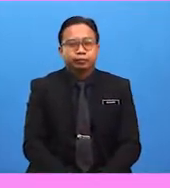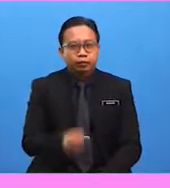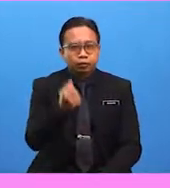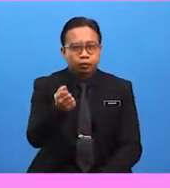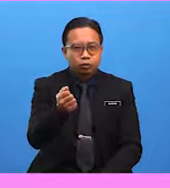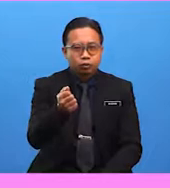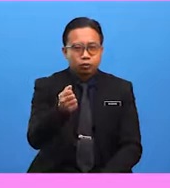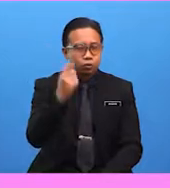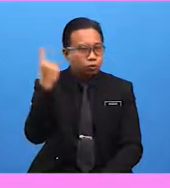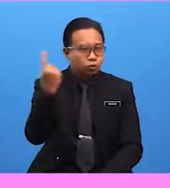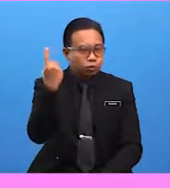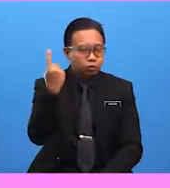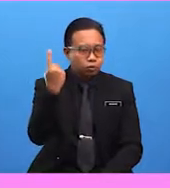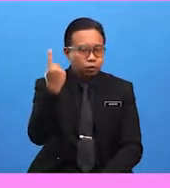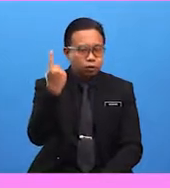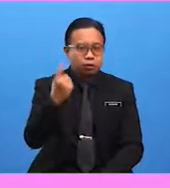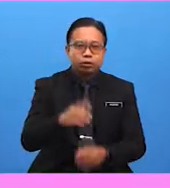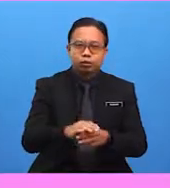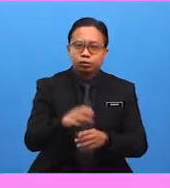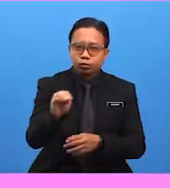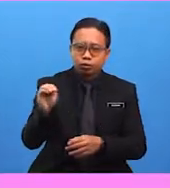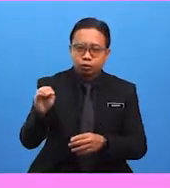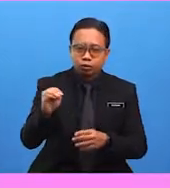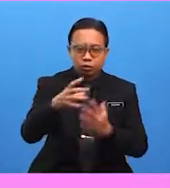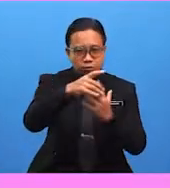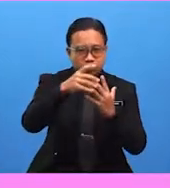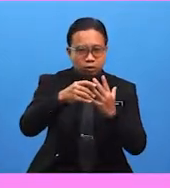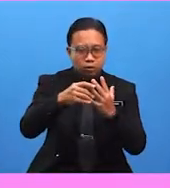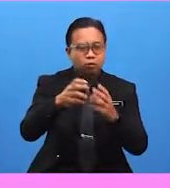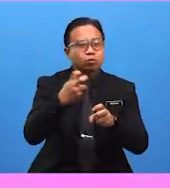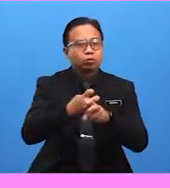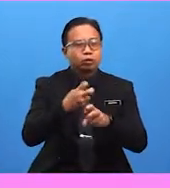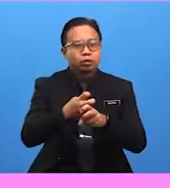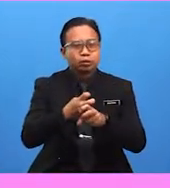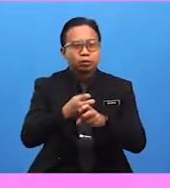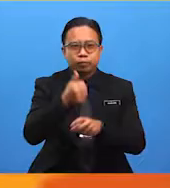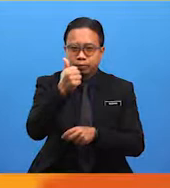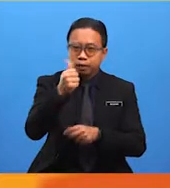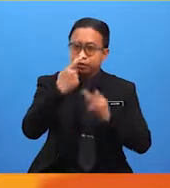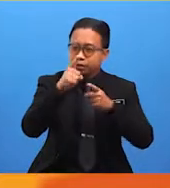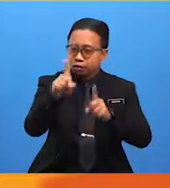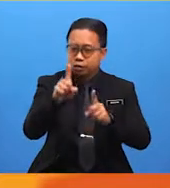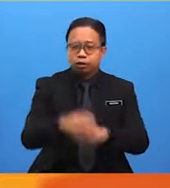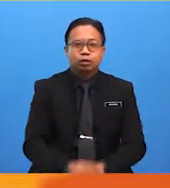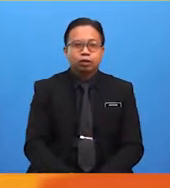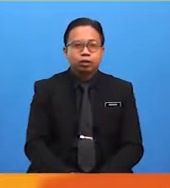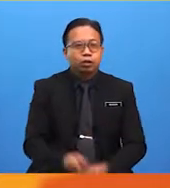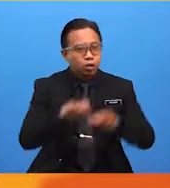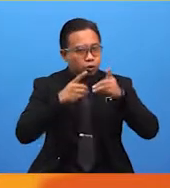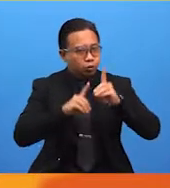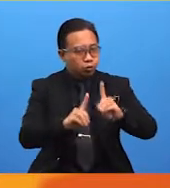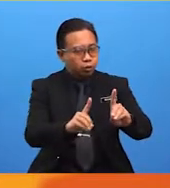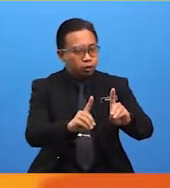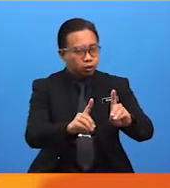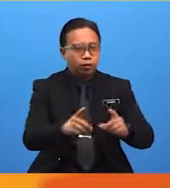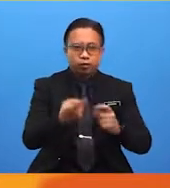Usually, students find it difficult to select the best answer. During your first